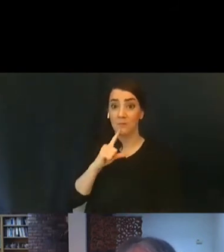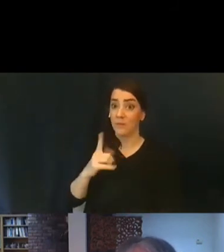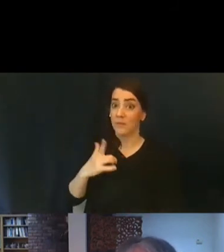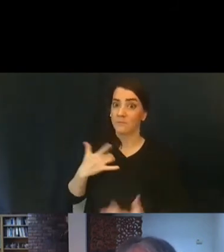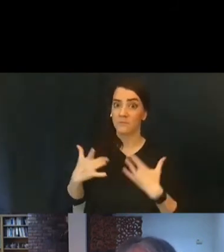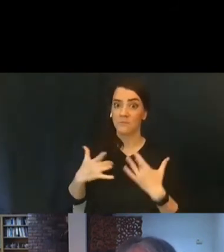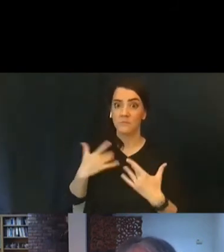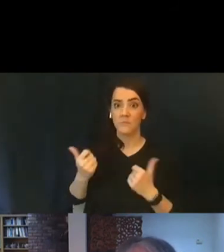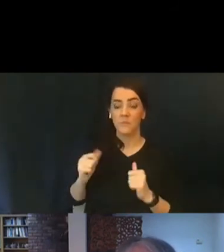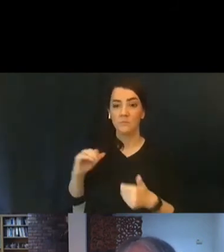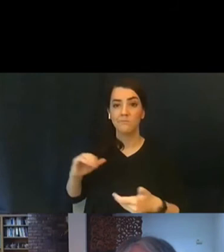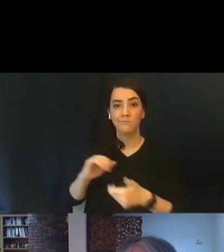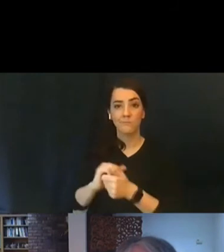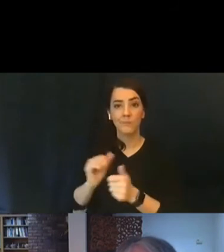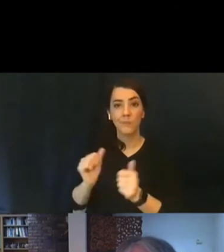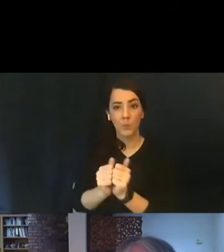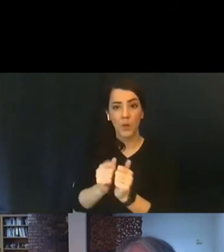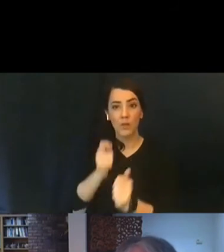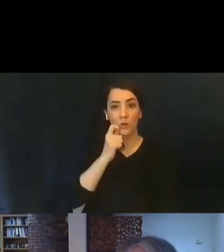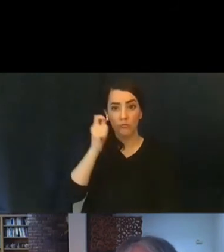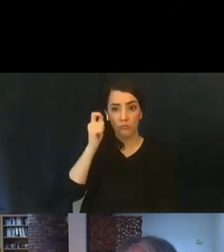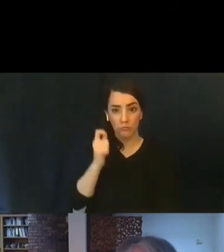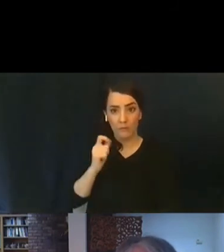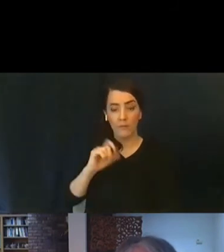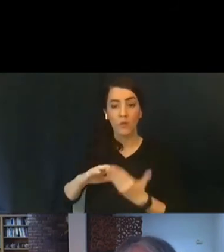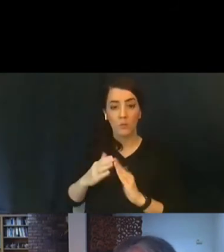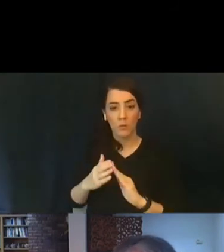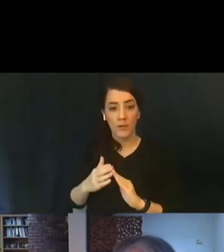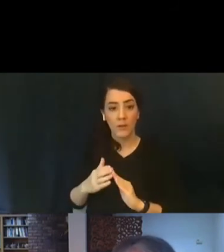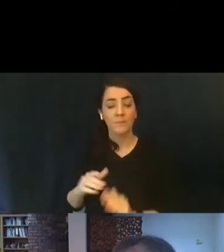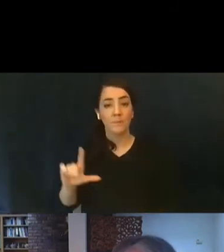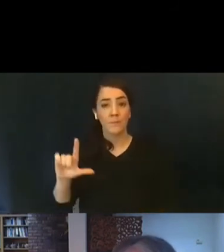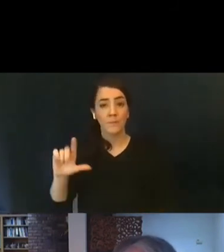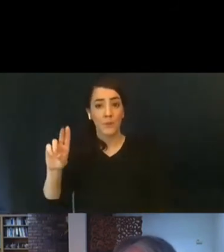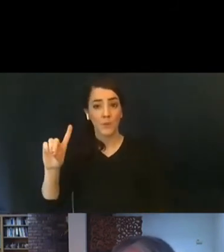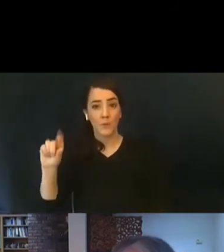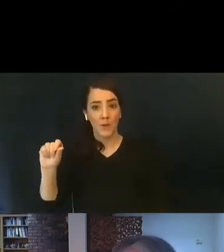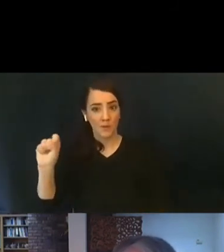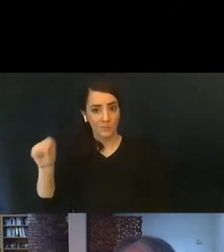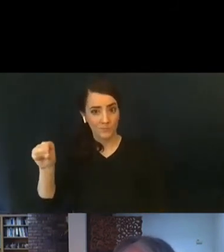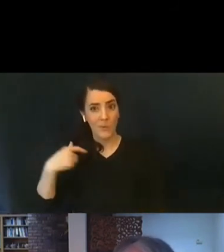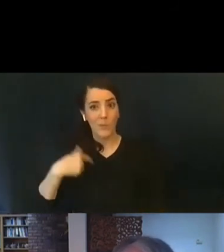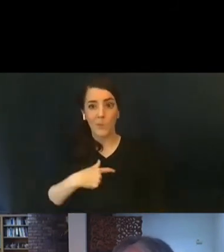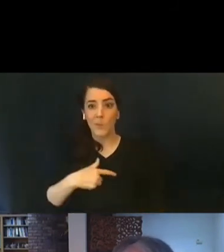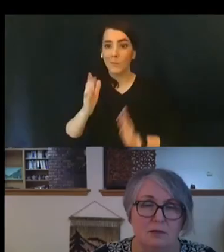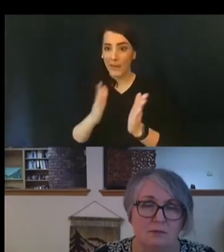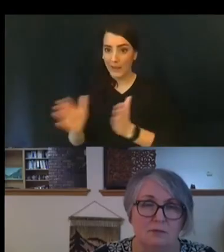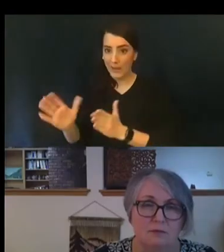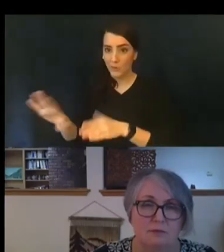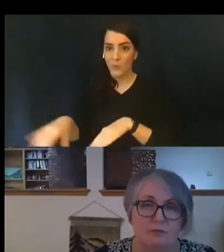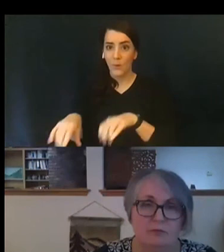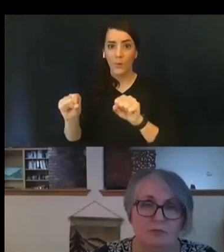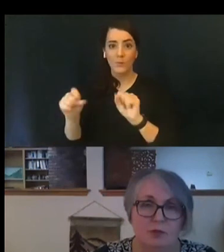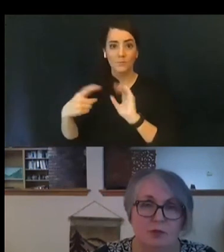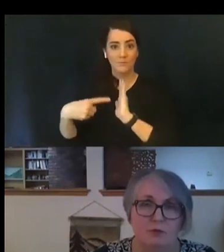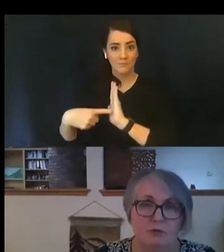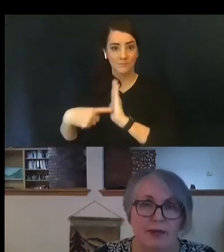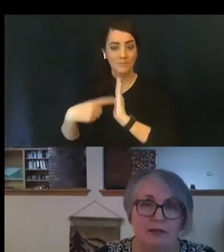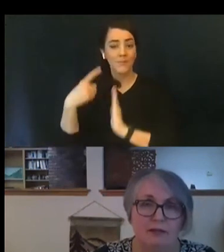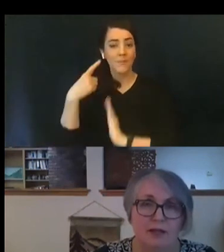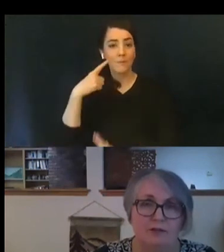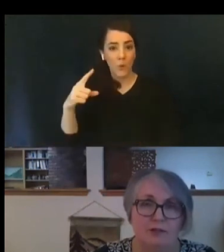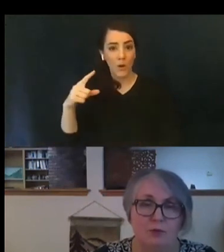Genocide, um, exhibit at the Ukrainian Center, but because of COVID, all the plans, um, you know,